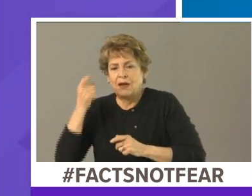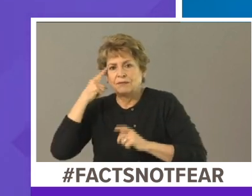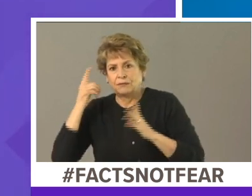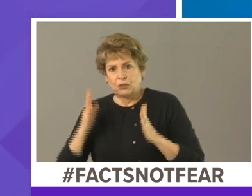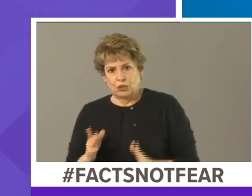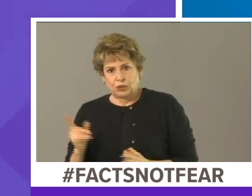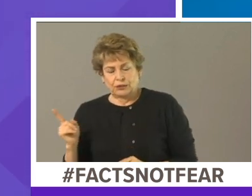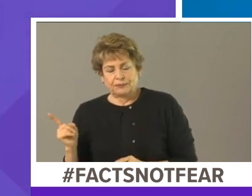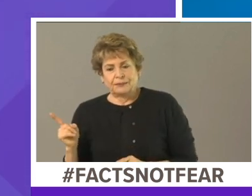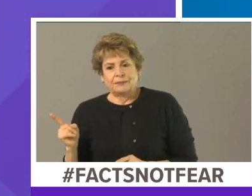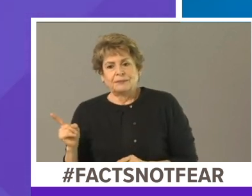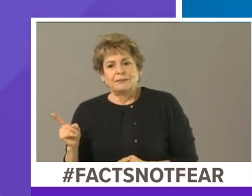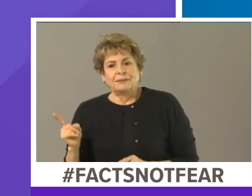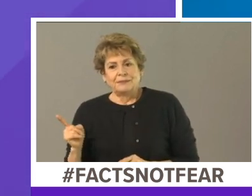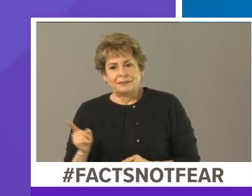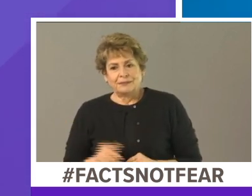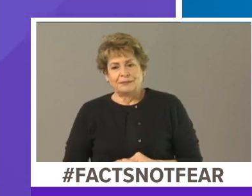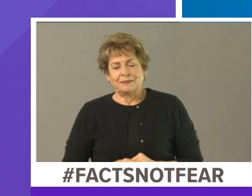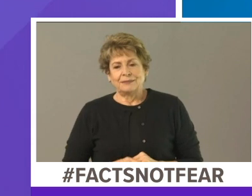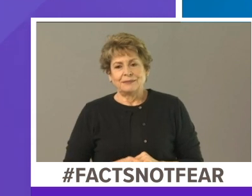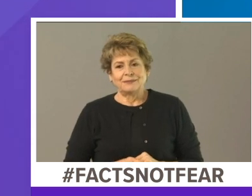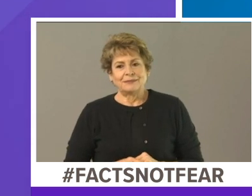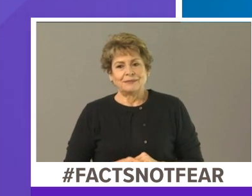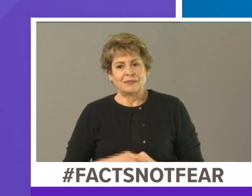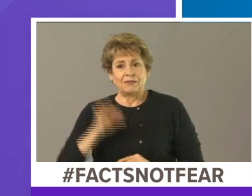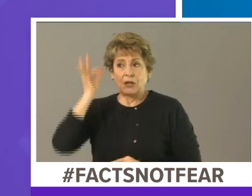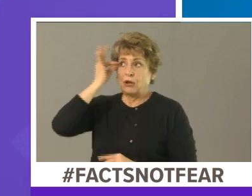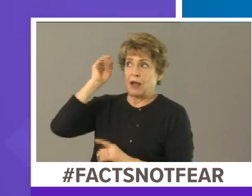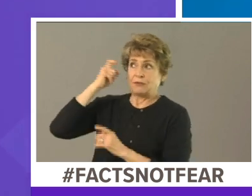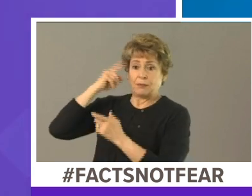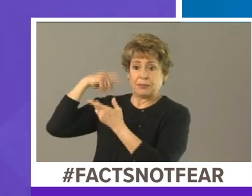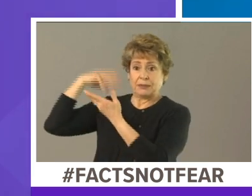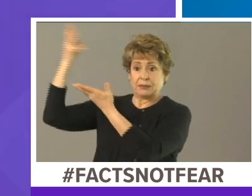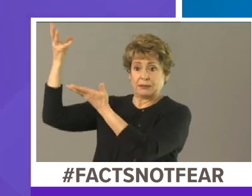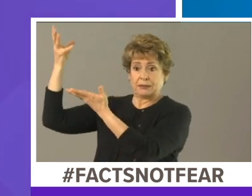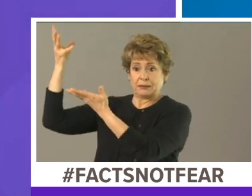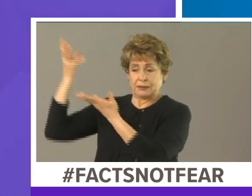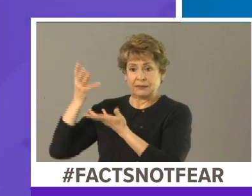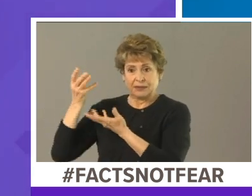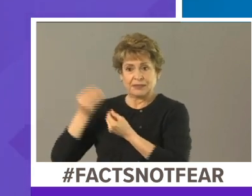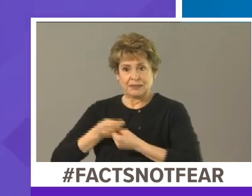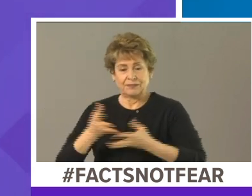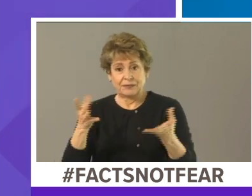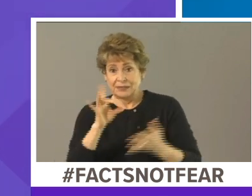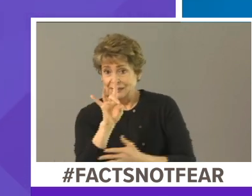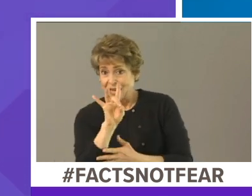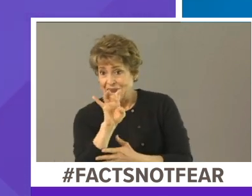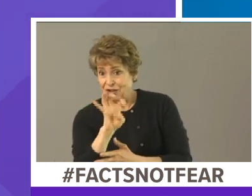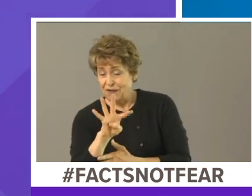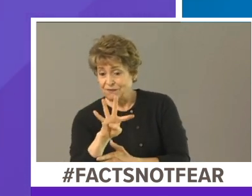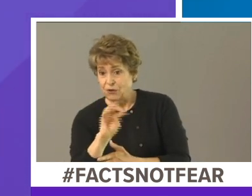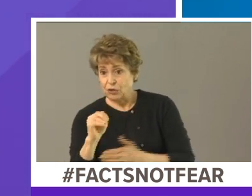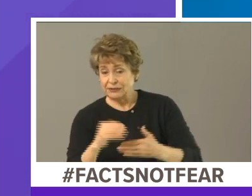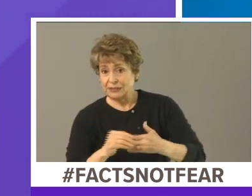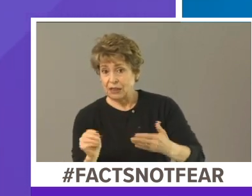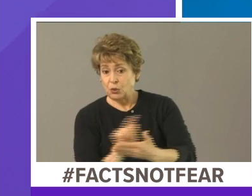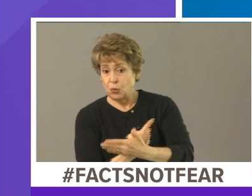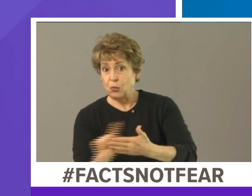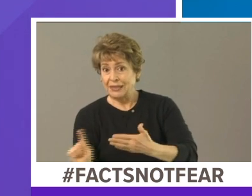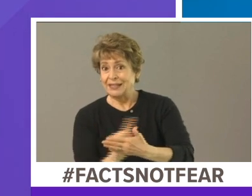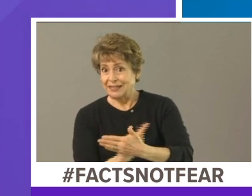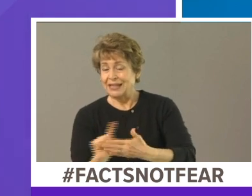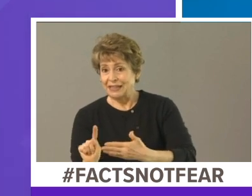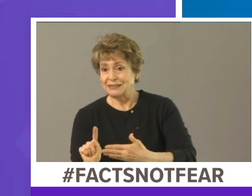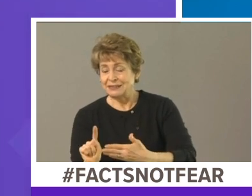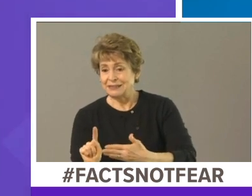provide displaced Arizonans $840 a week out of the Department of Economic Services.